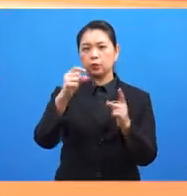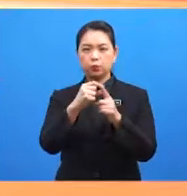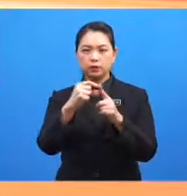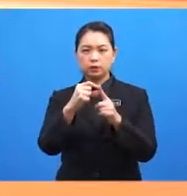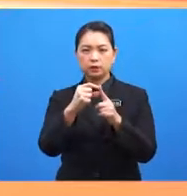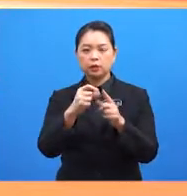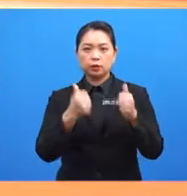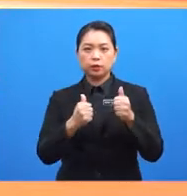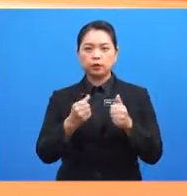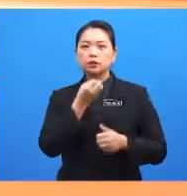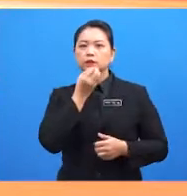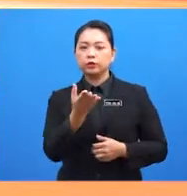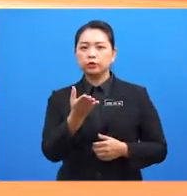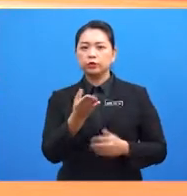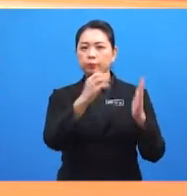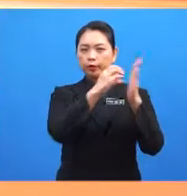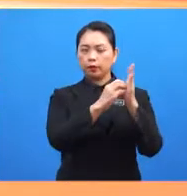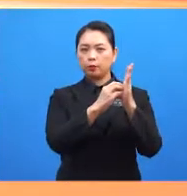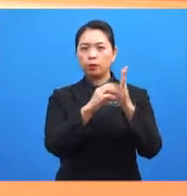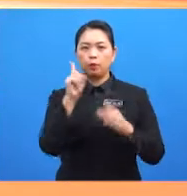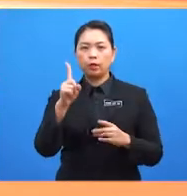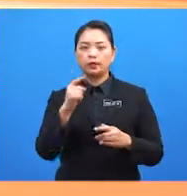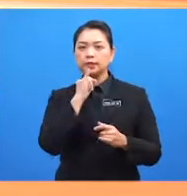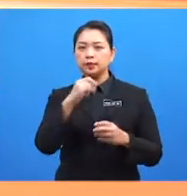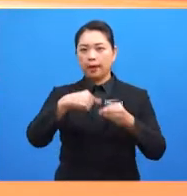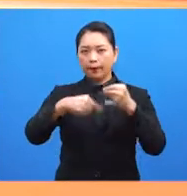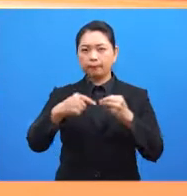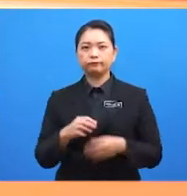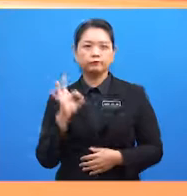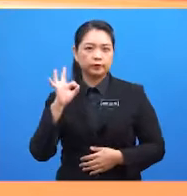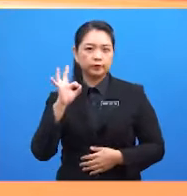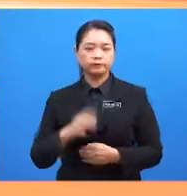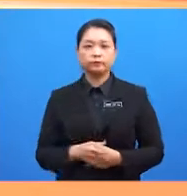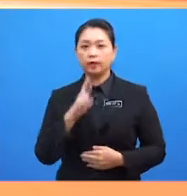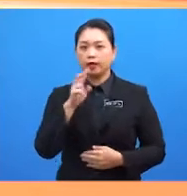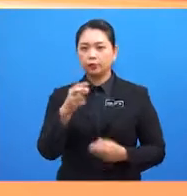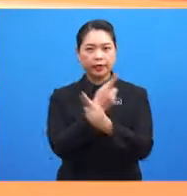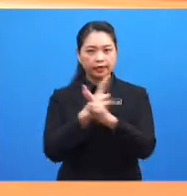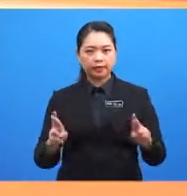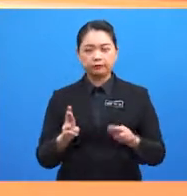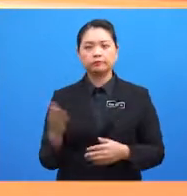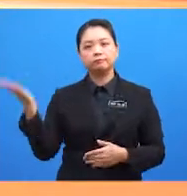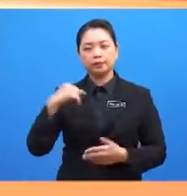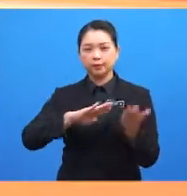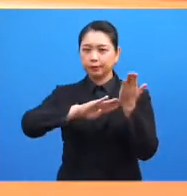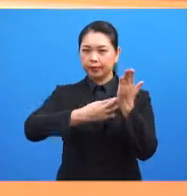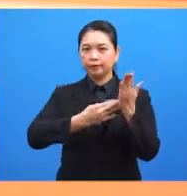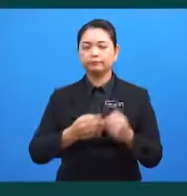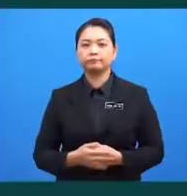which tell you what paragraph 1 is about. Okay? Are you ready? Let's